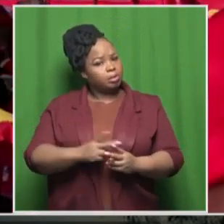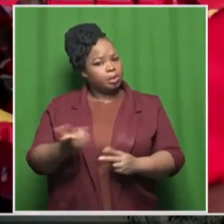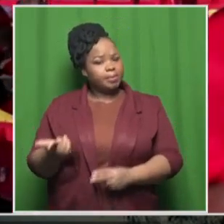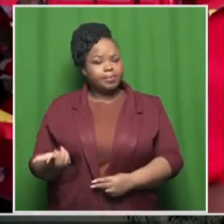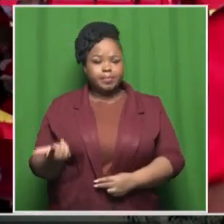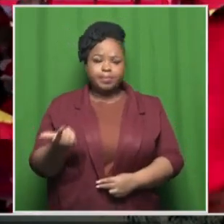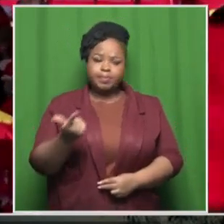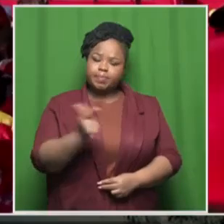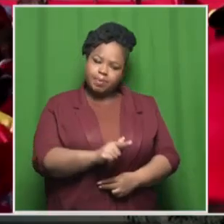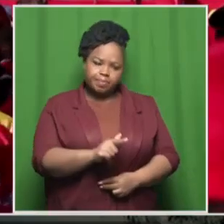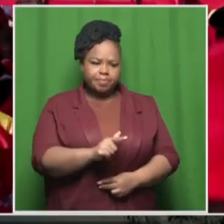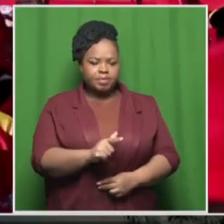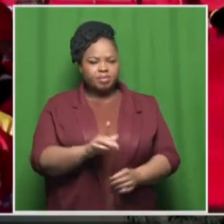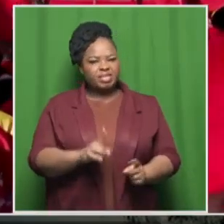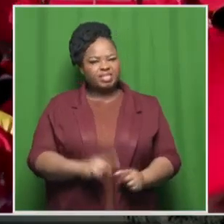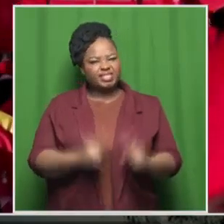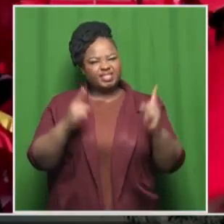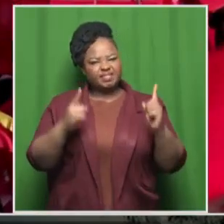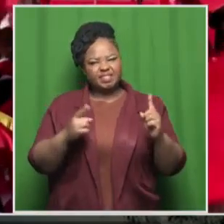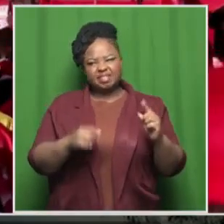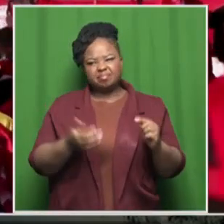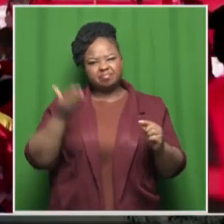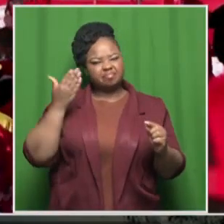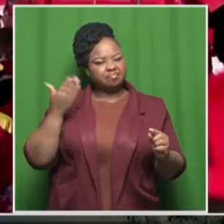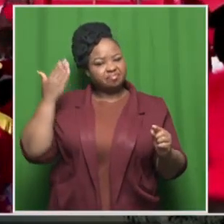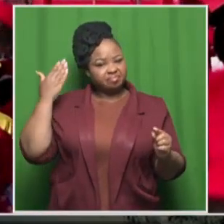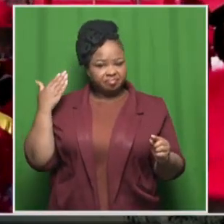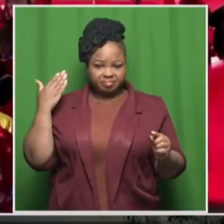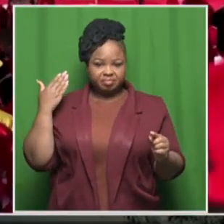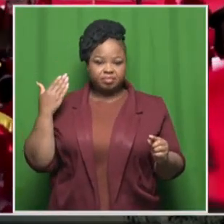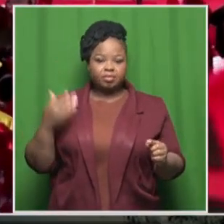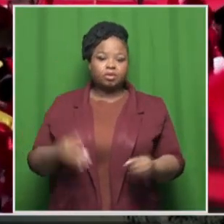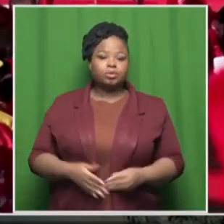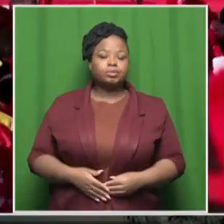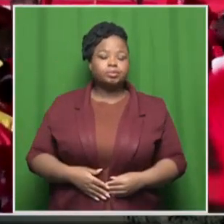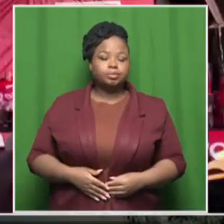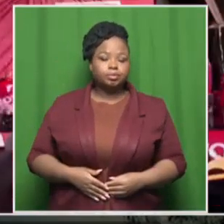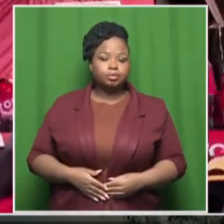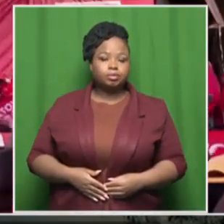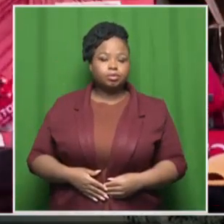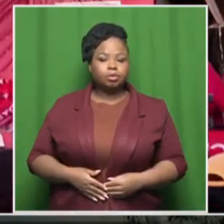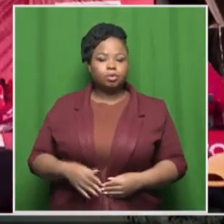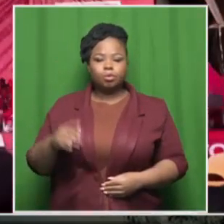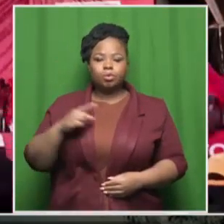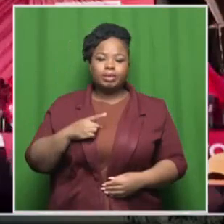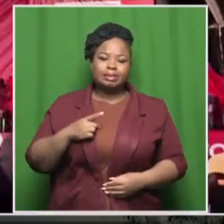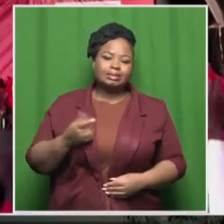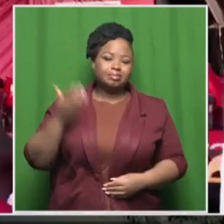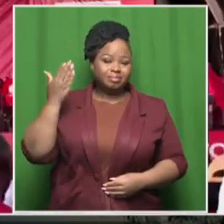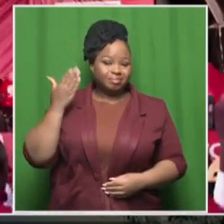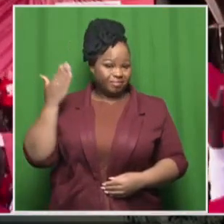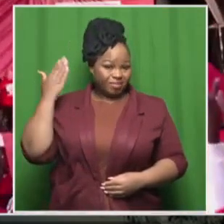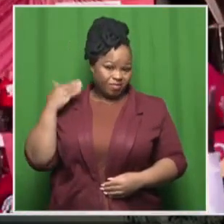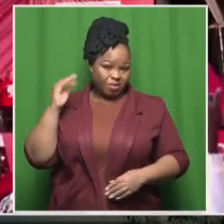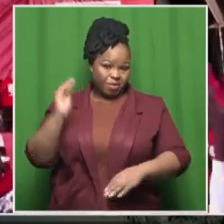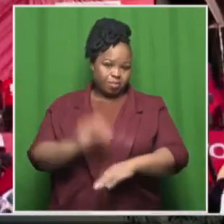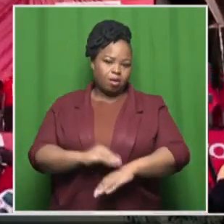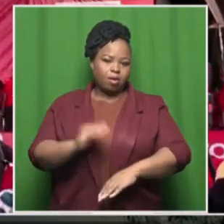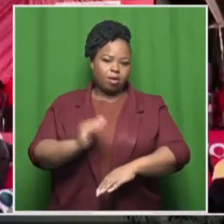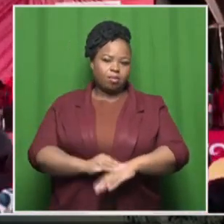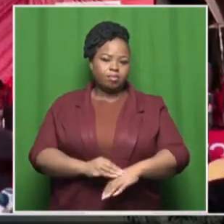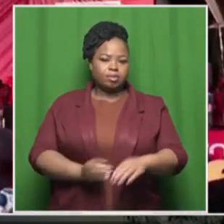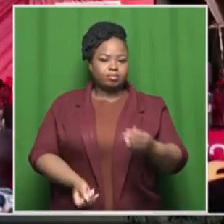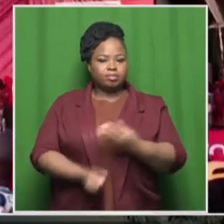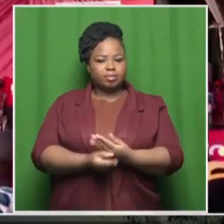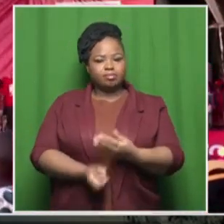that is different from other elections, owing to previous elections having faced some problems, which